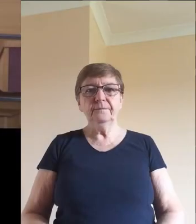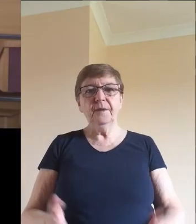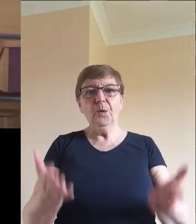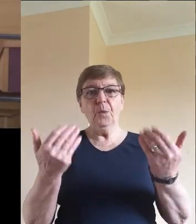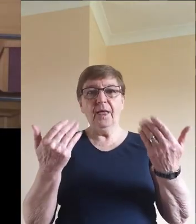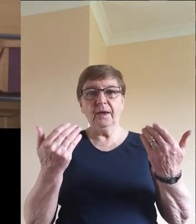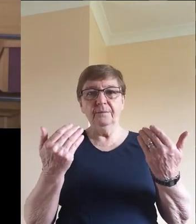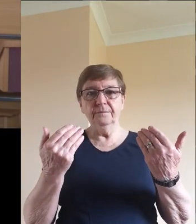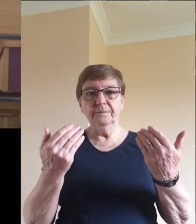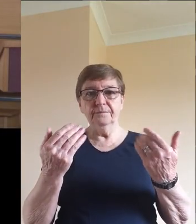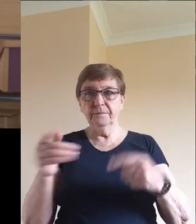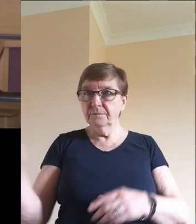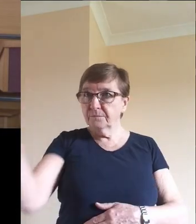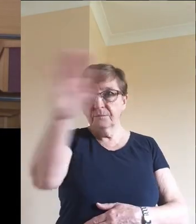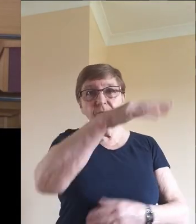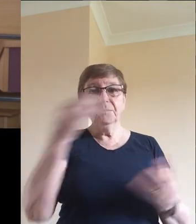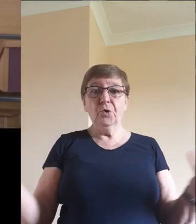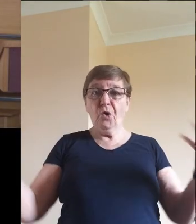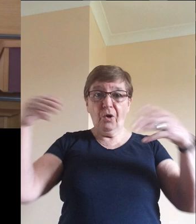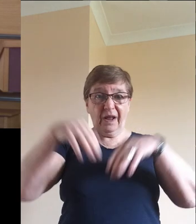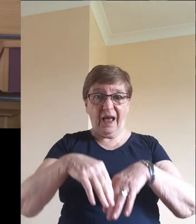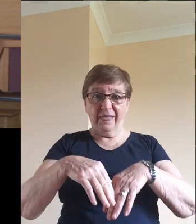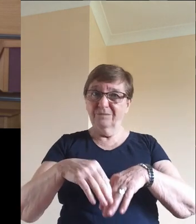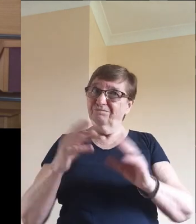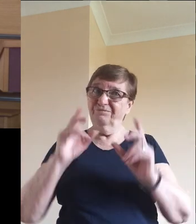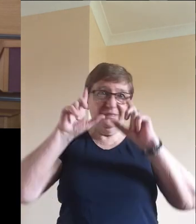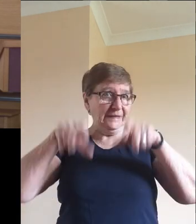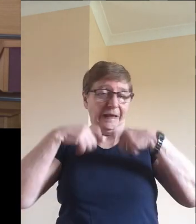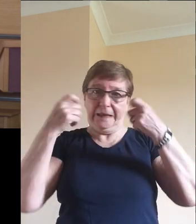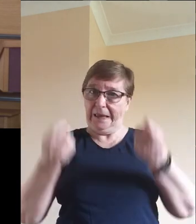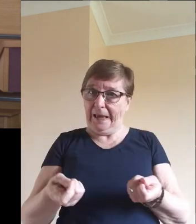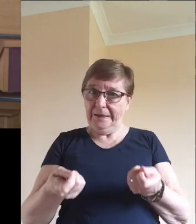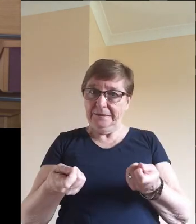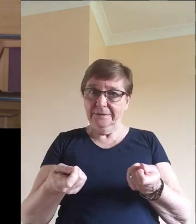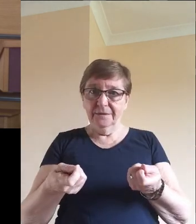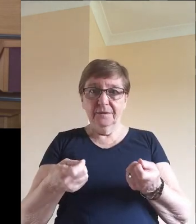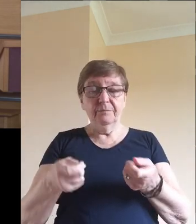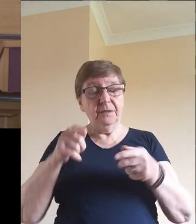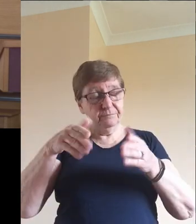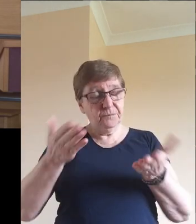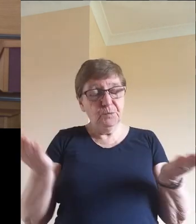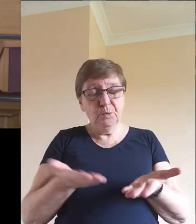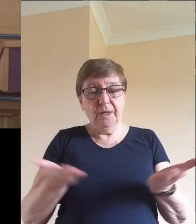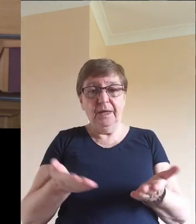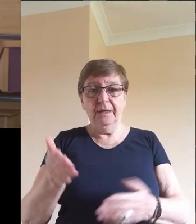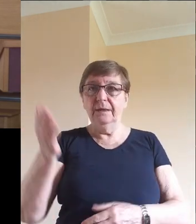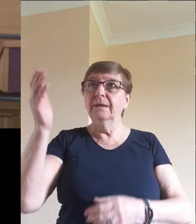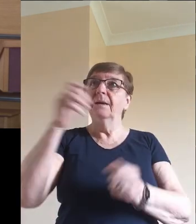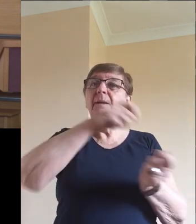Welcome as we gather, or not gather as the case may be, but it is Palm Sunday.